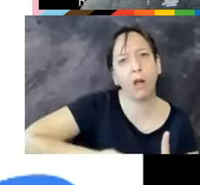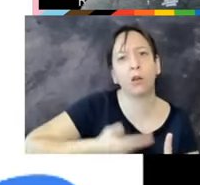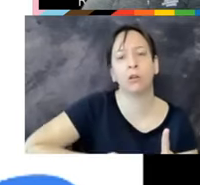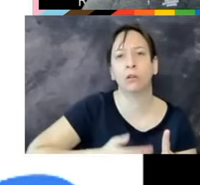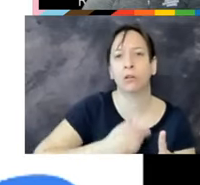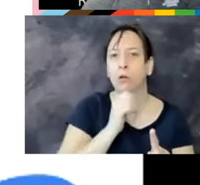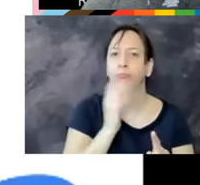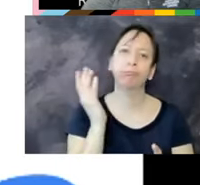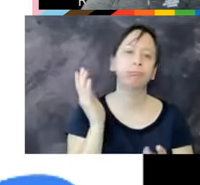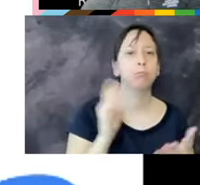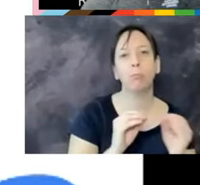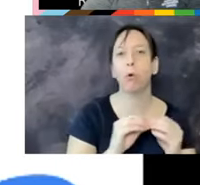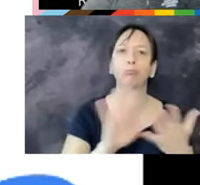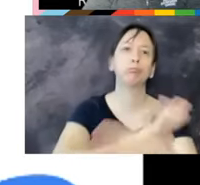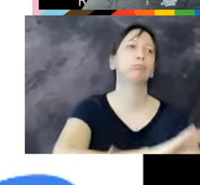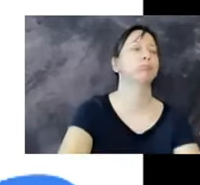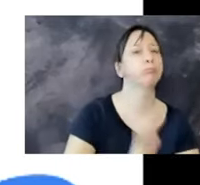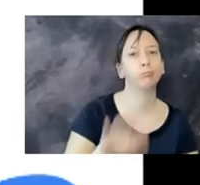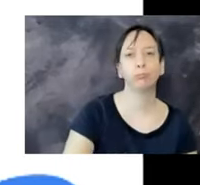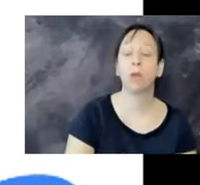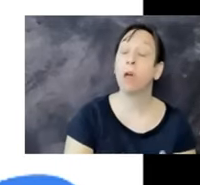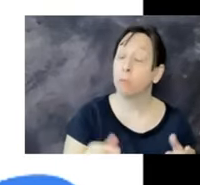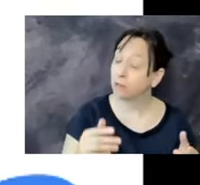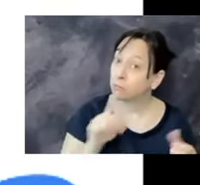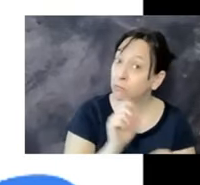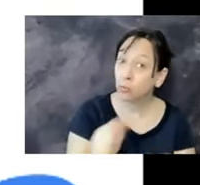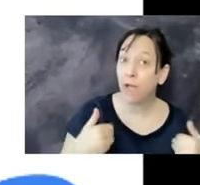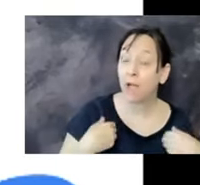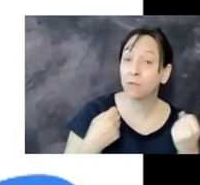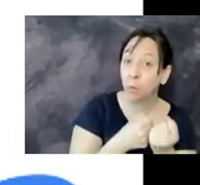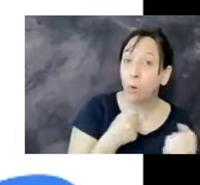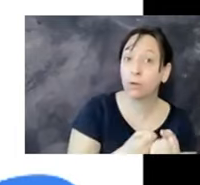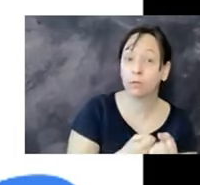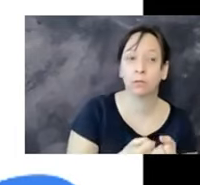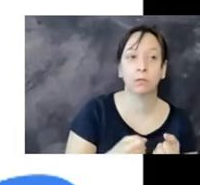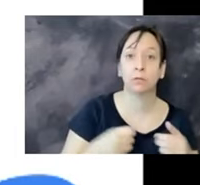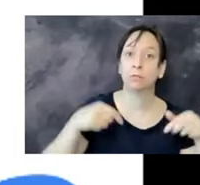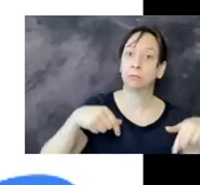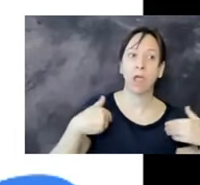whole support around you to help you and support you.